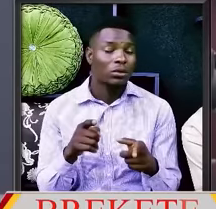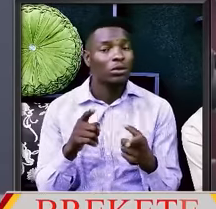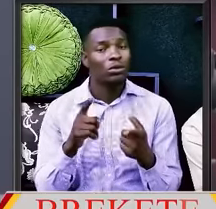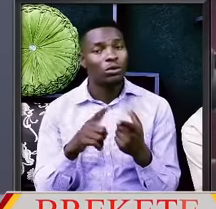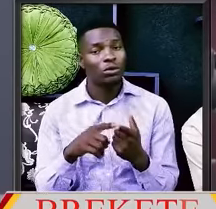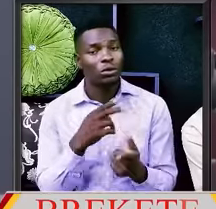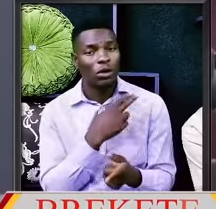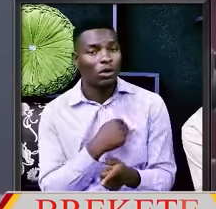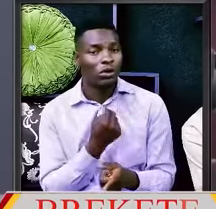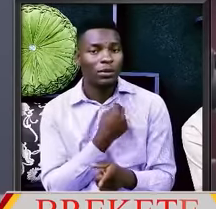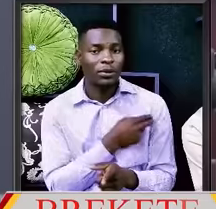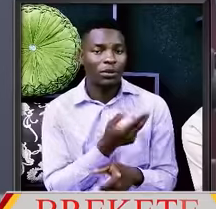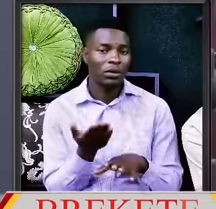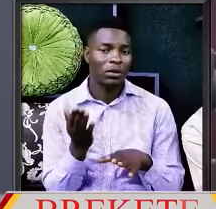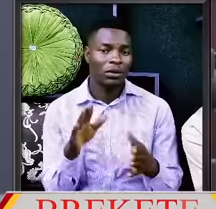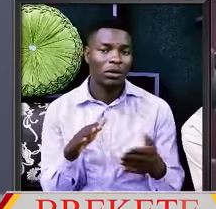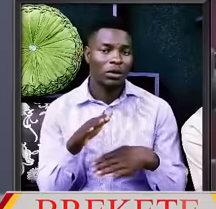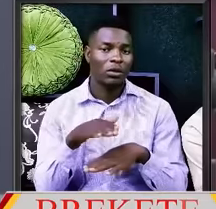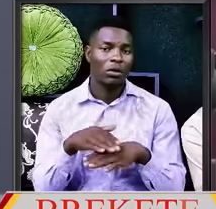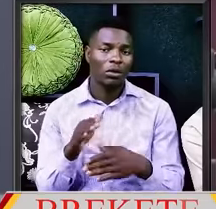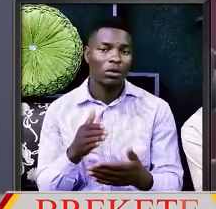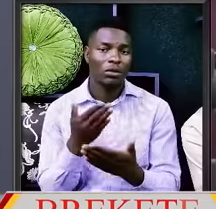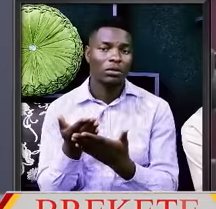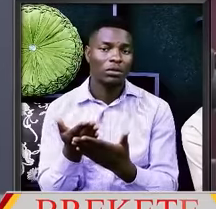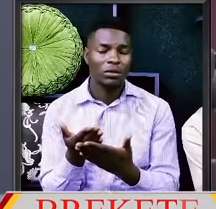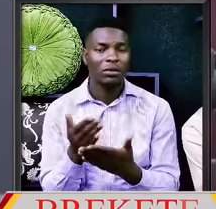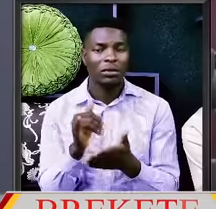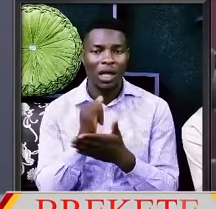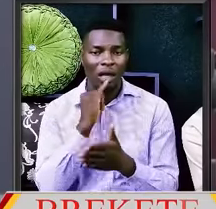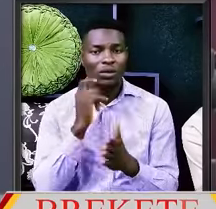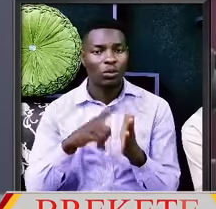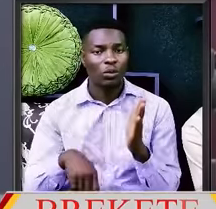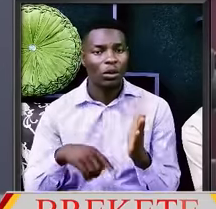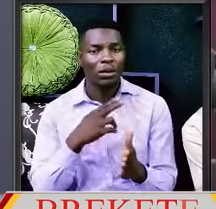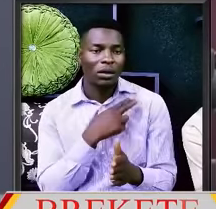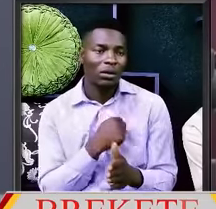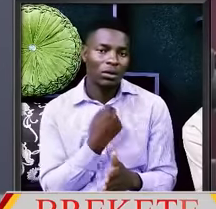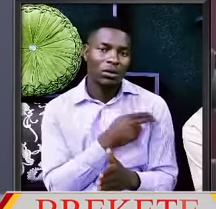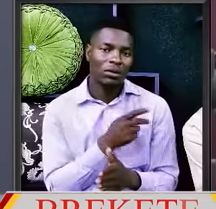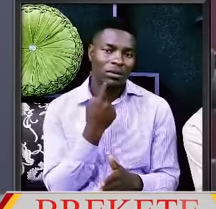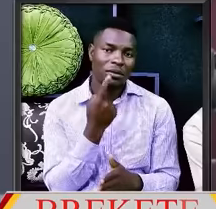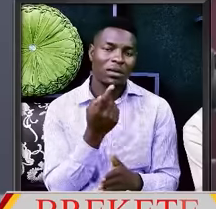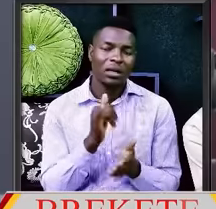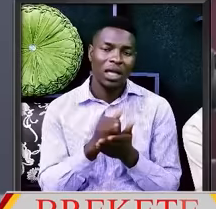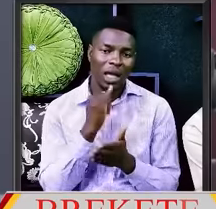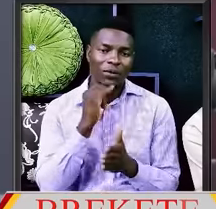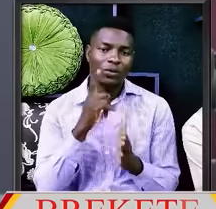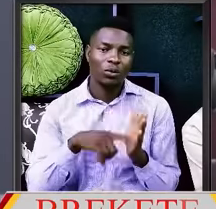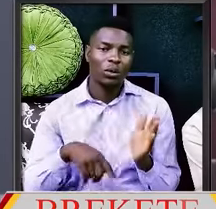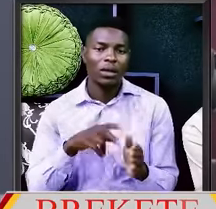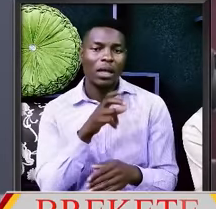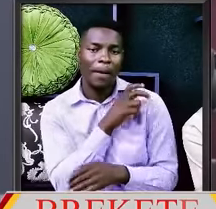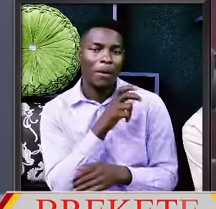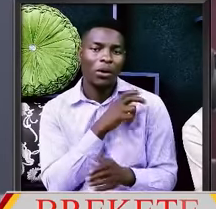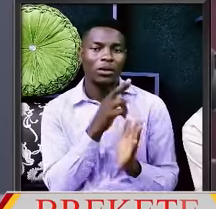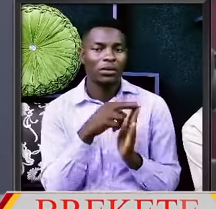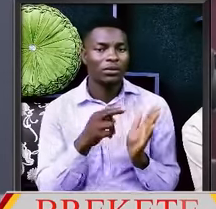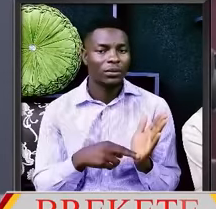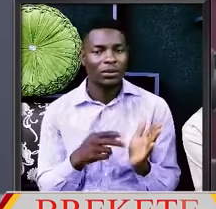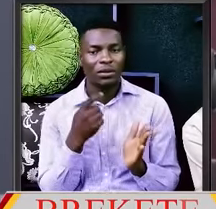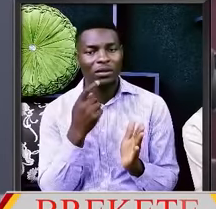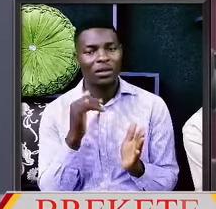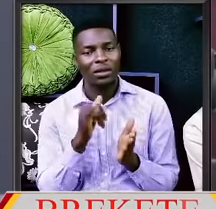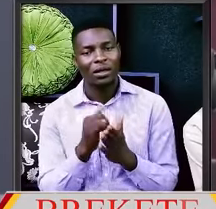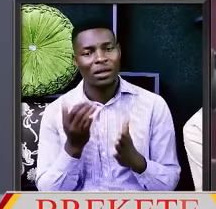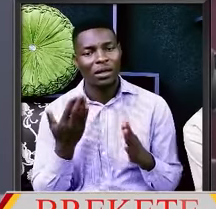dead on arrival. So that is what the hospital said. And that is what the police report said, that the body